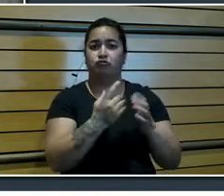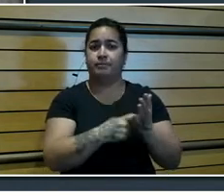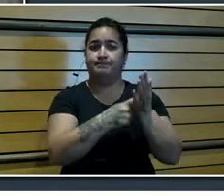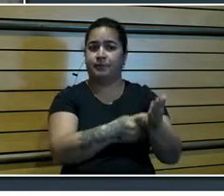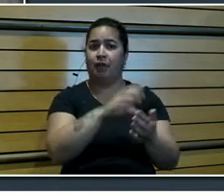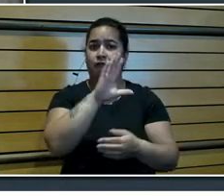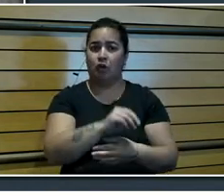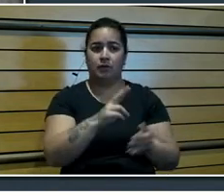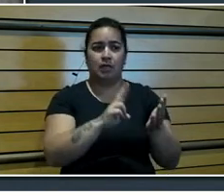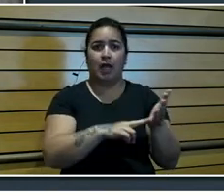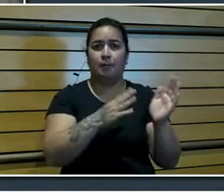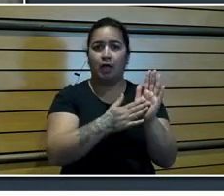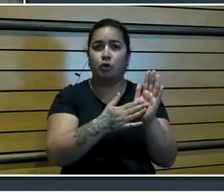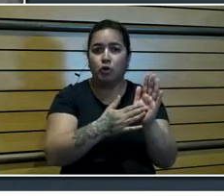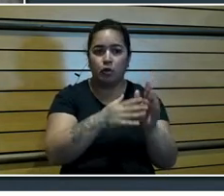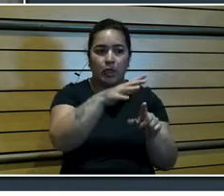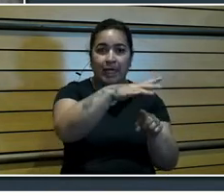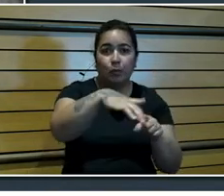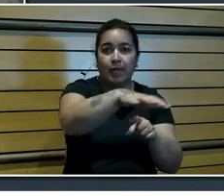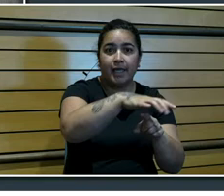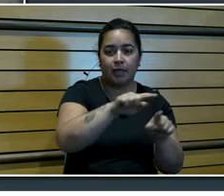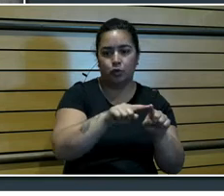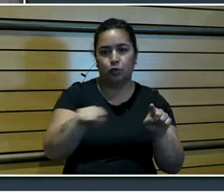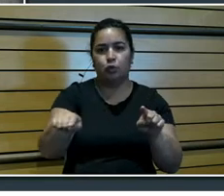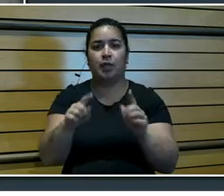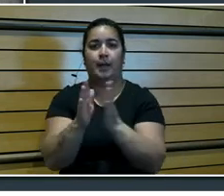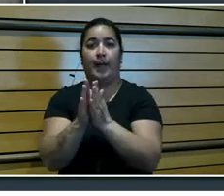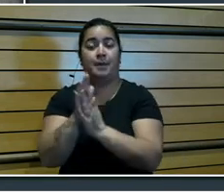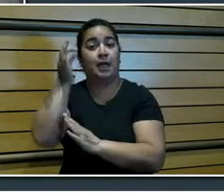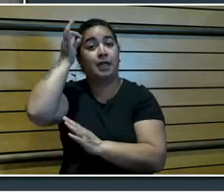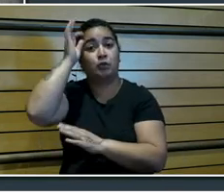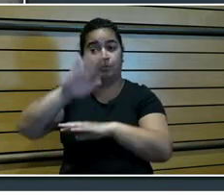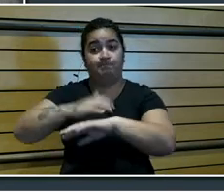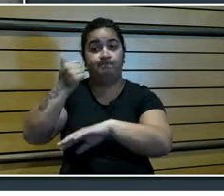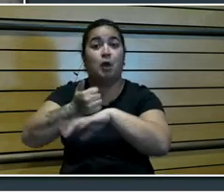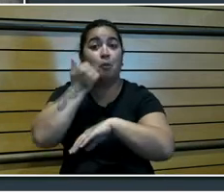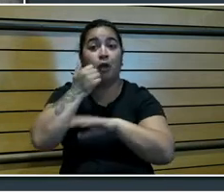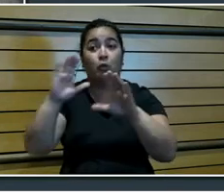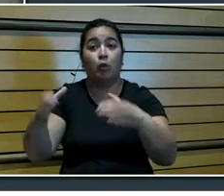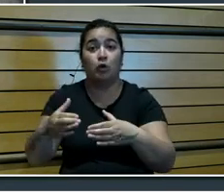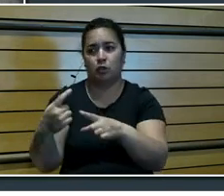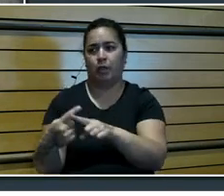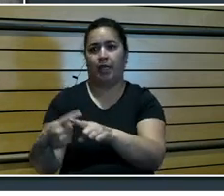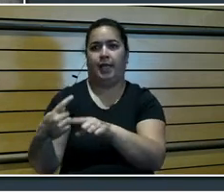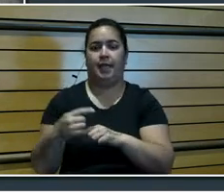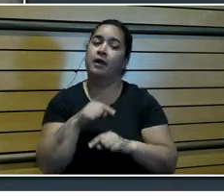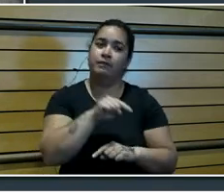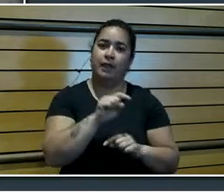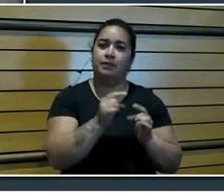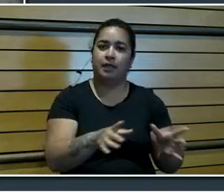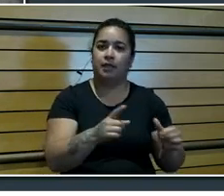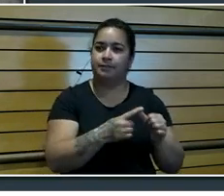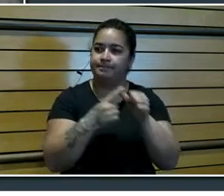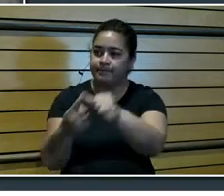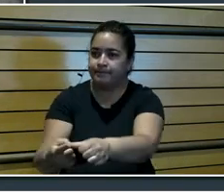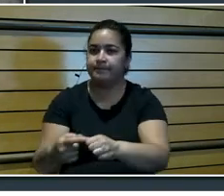Mā Nukunuku o Te Iwi to the Napier City Council to implement Māori wards with urgency. I would like to start by redrawing